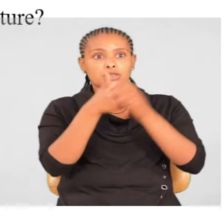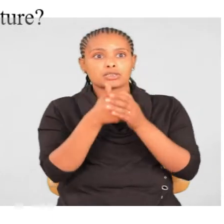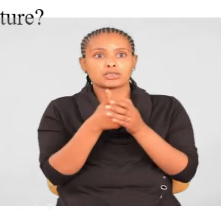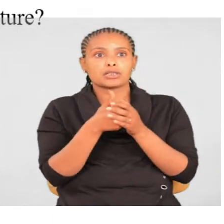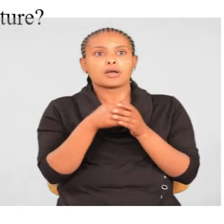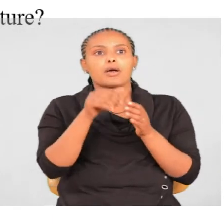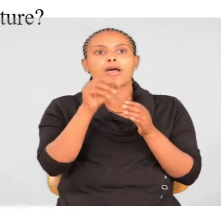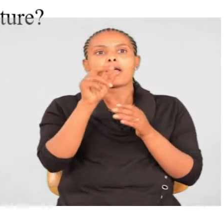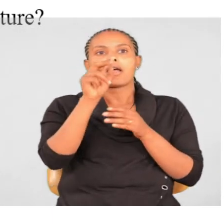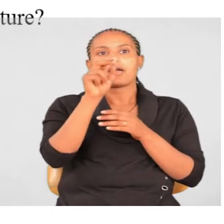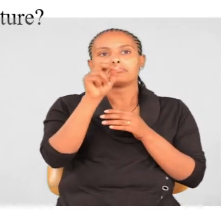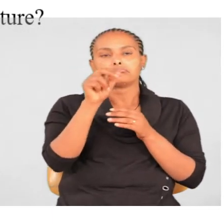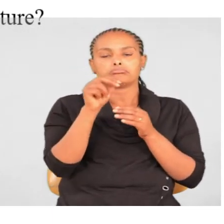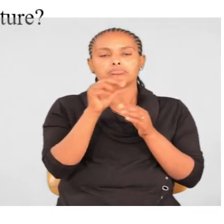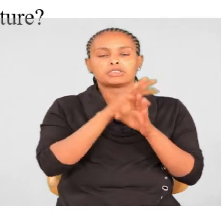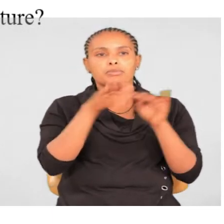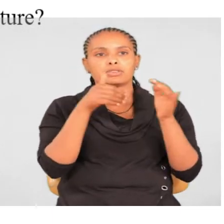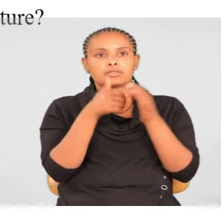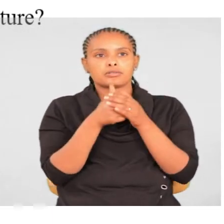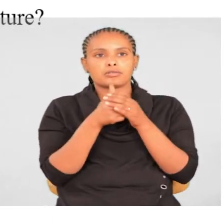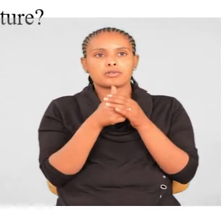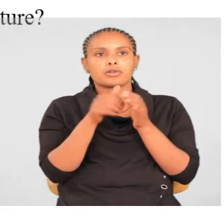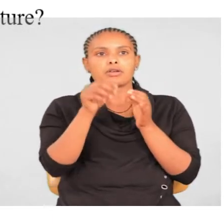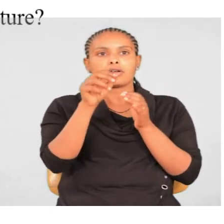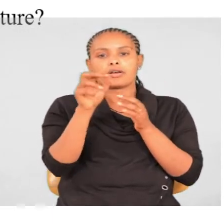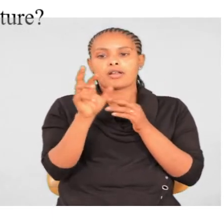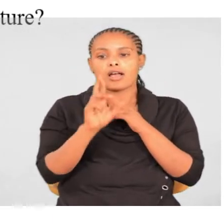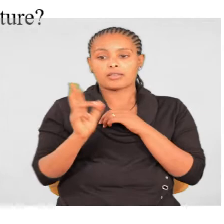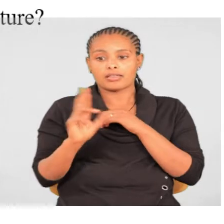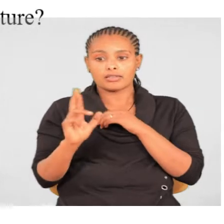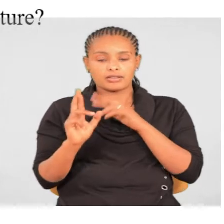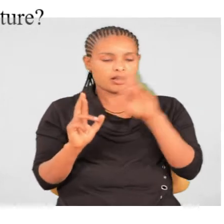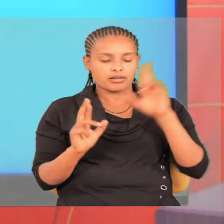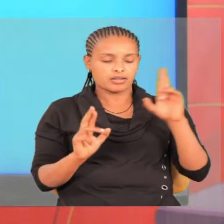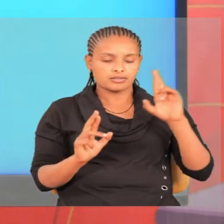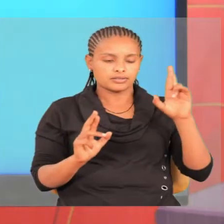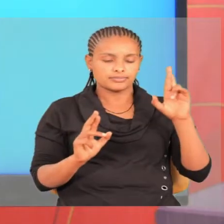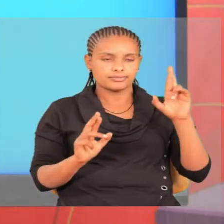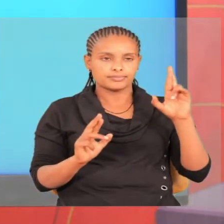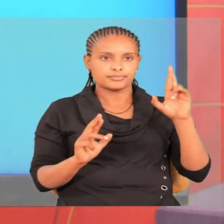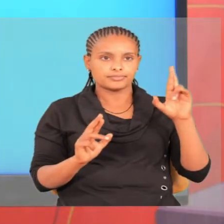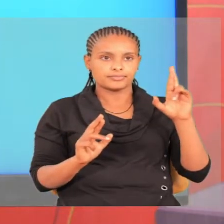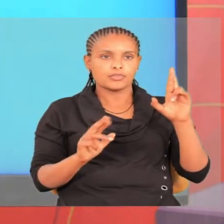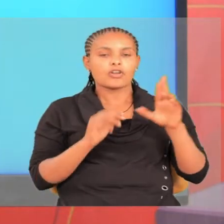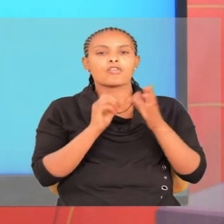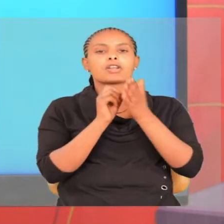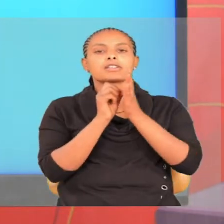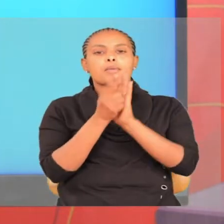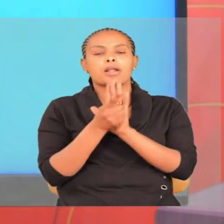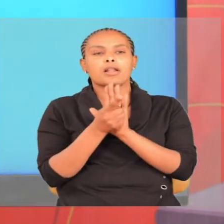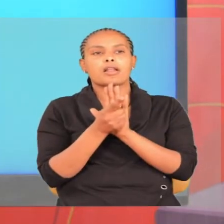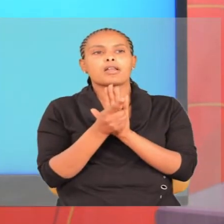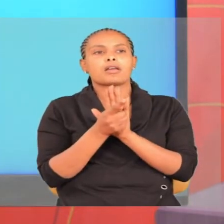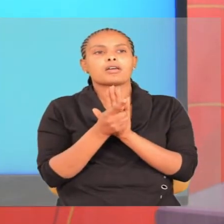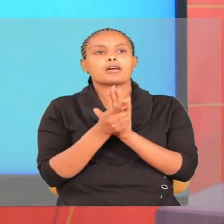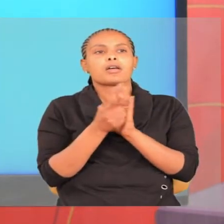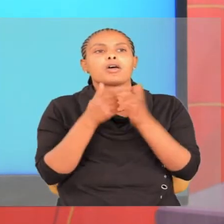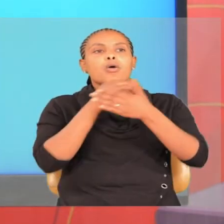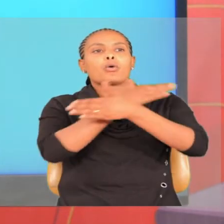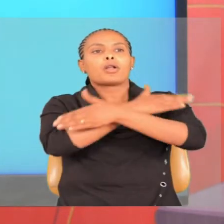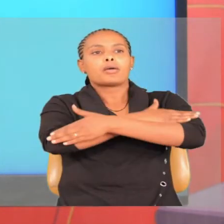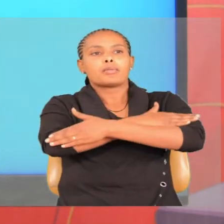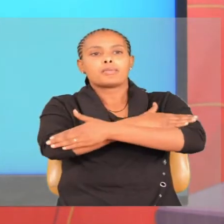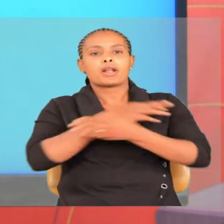the summation of number of mole of reactant. For example, for the